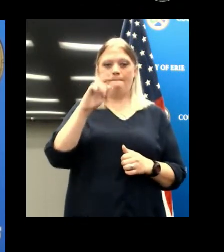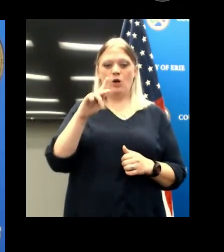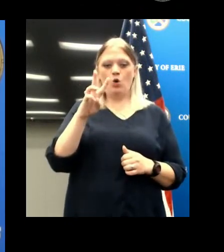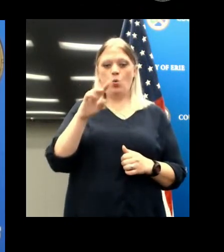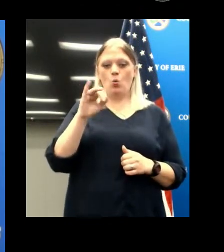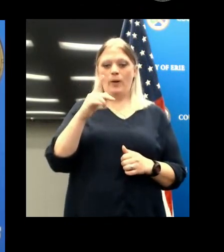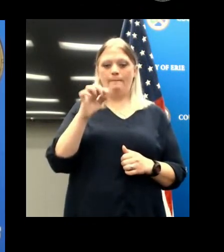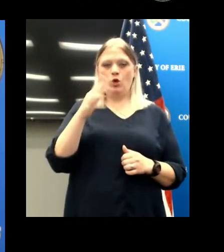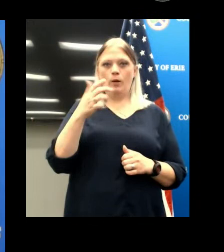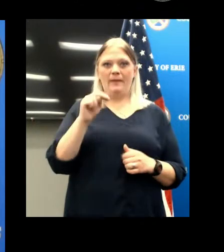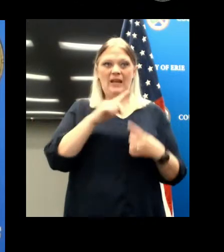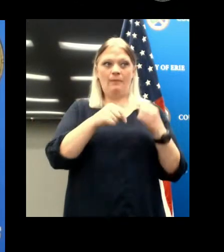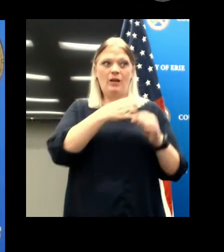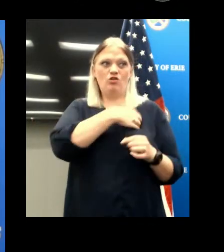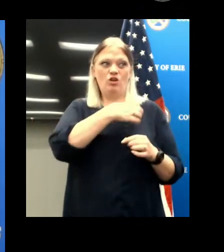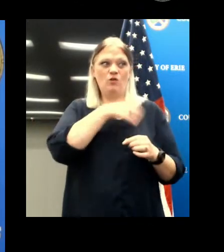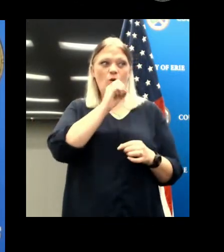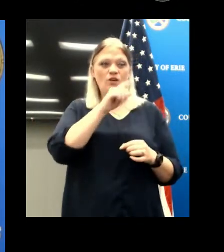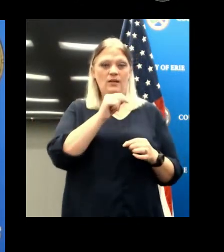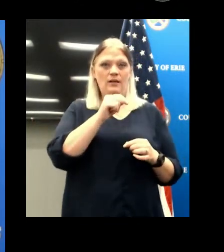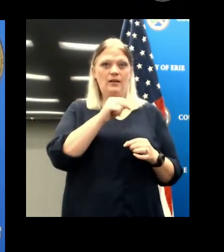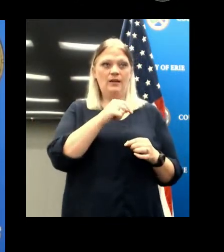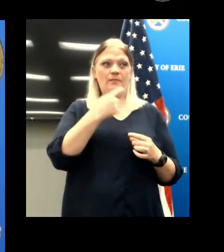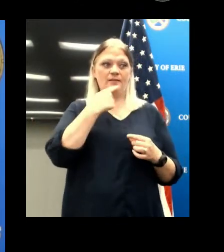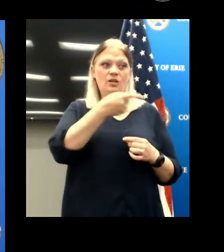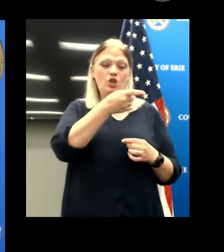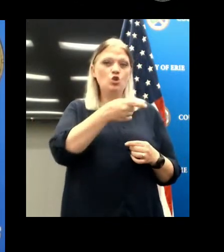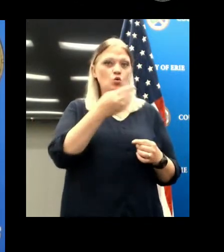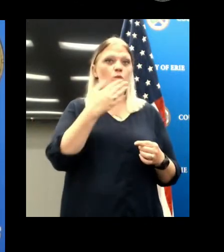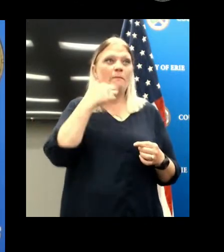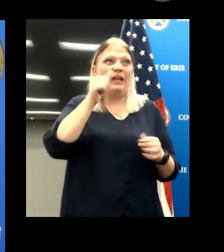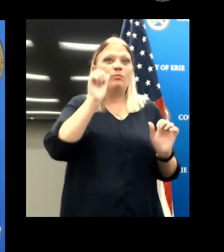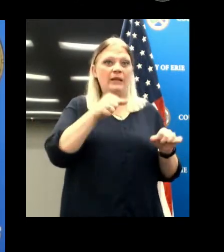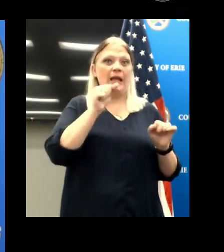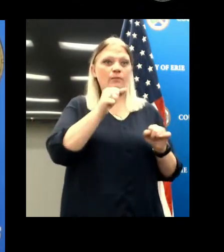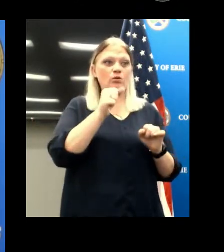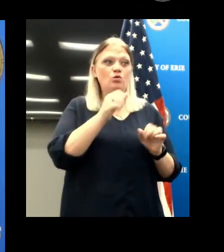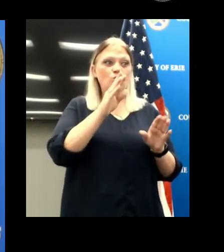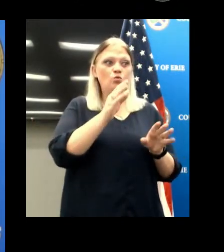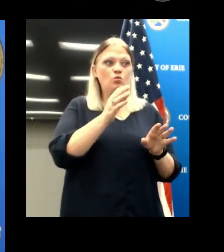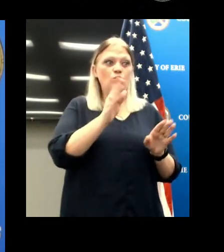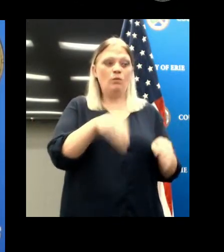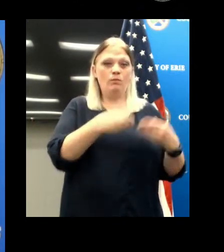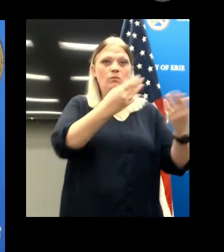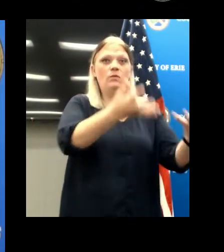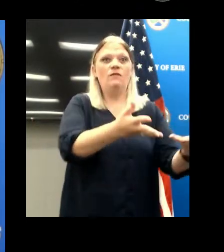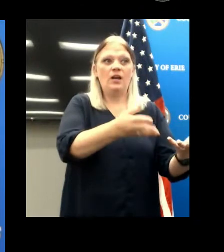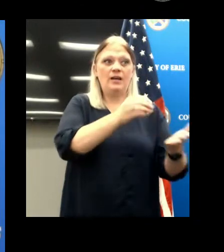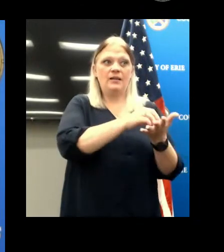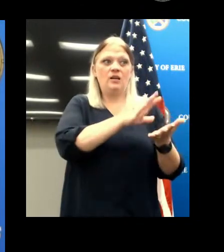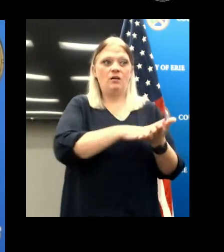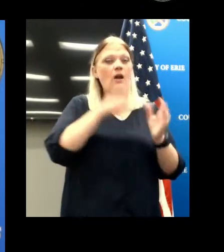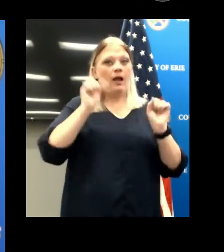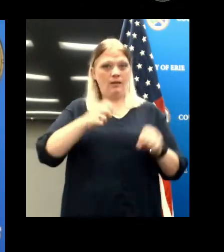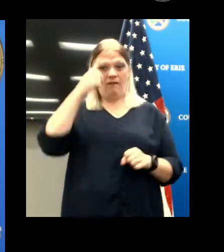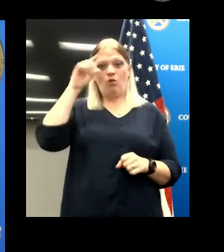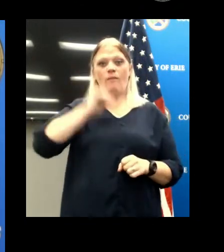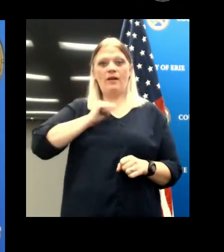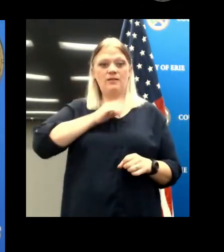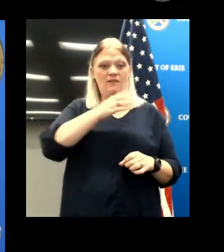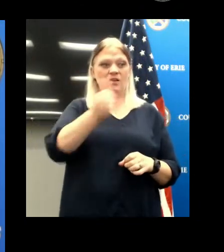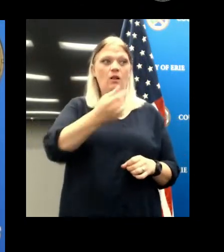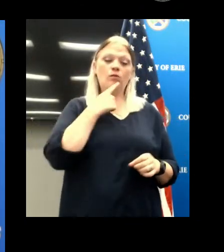sheriff's overtime, and I said, you better be able to produce documentation. He said, I'm going to be able to produce documentation for myself and others. I